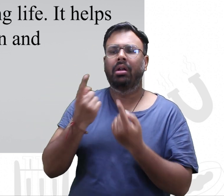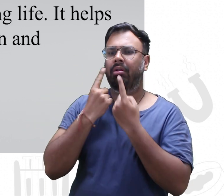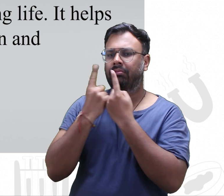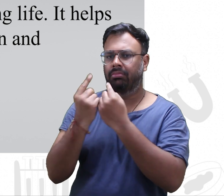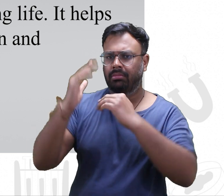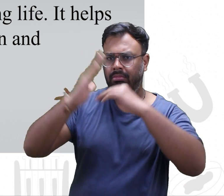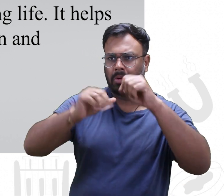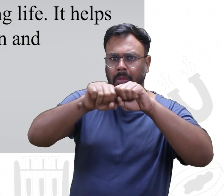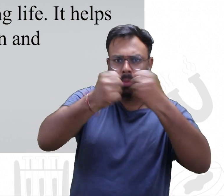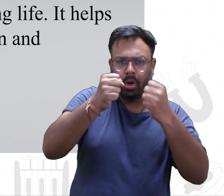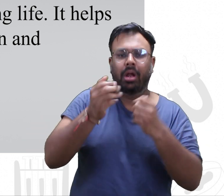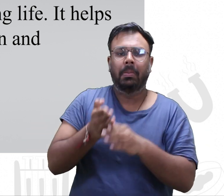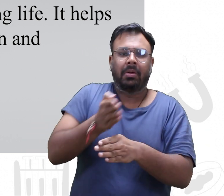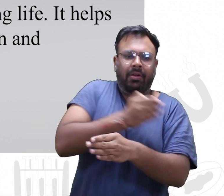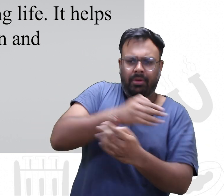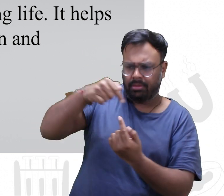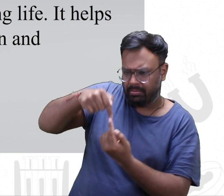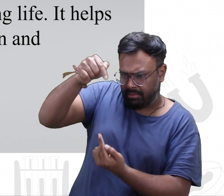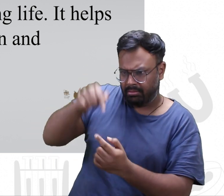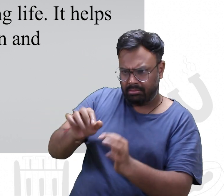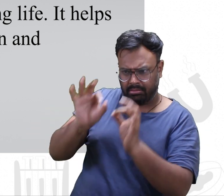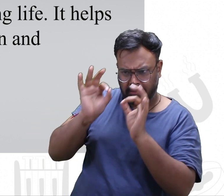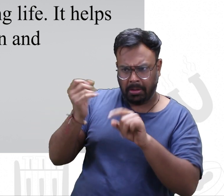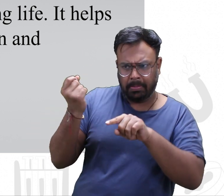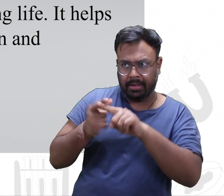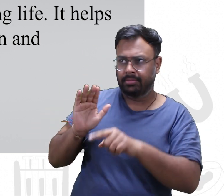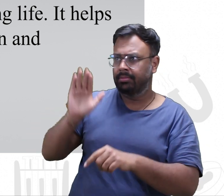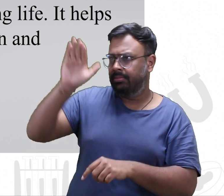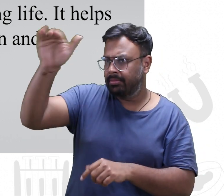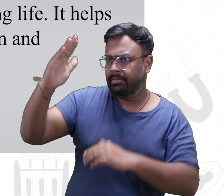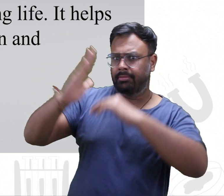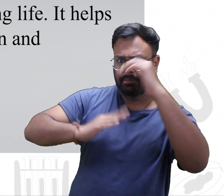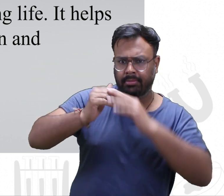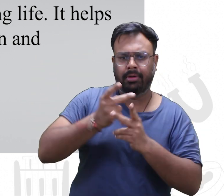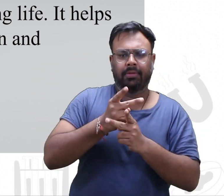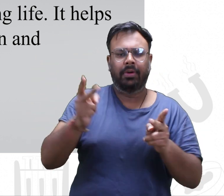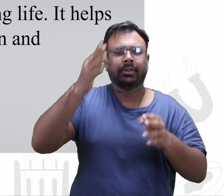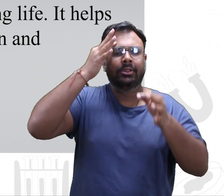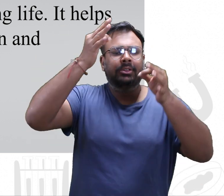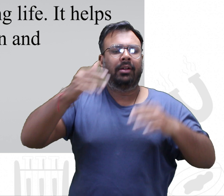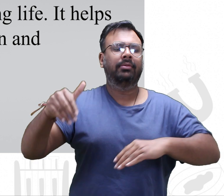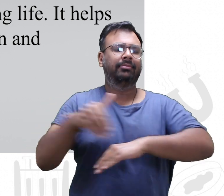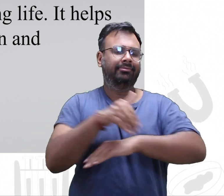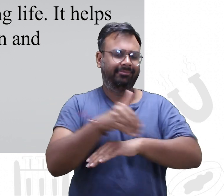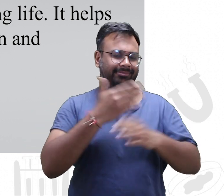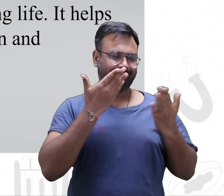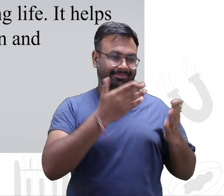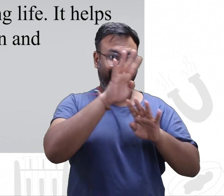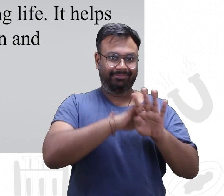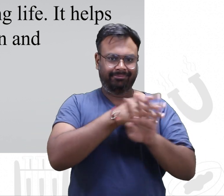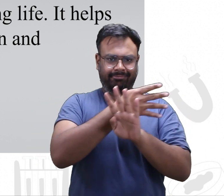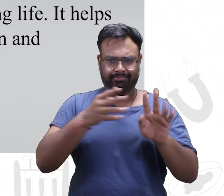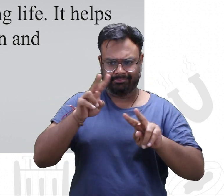an engineer to assess the damage of a structural component and determine its remaining life. It helps the engineer in deciding the